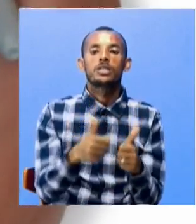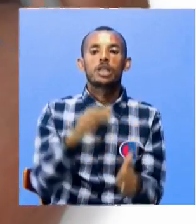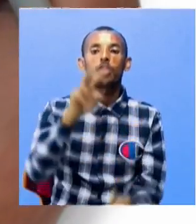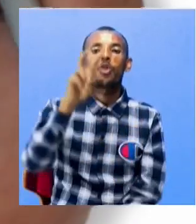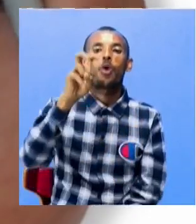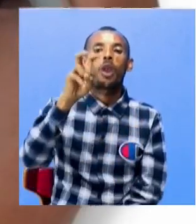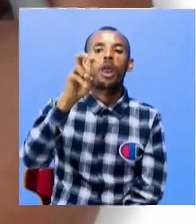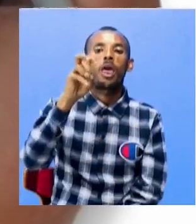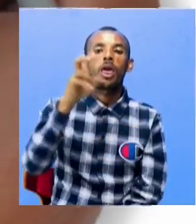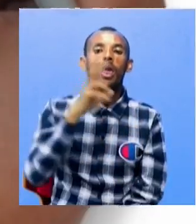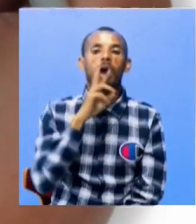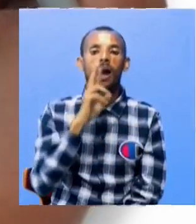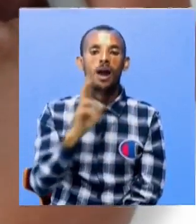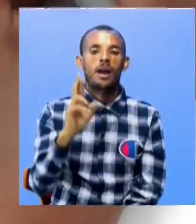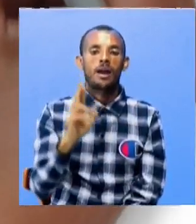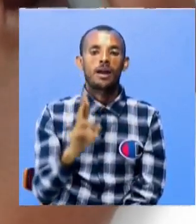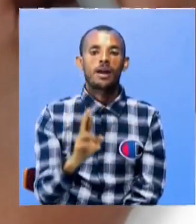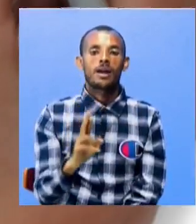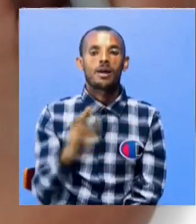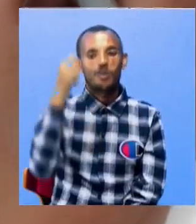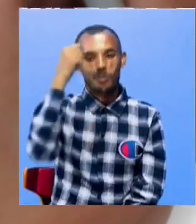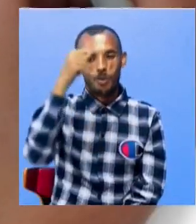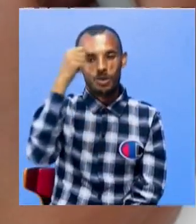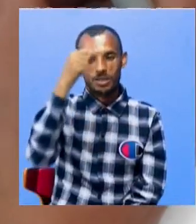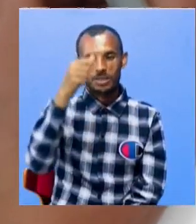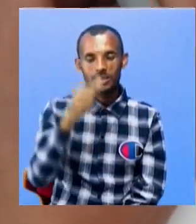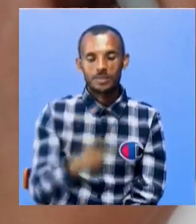20 are boys.